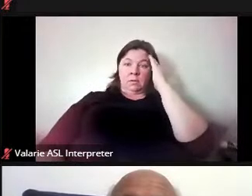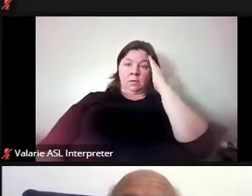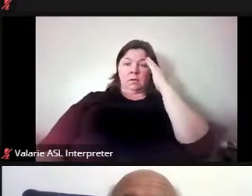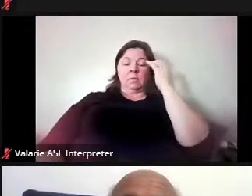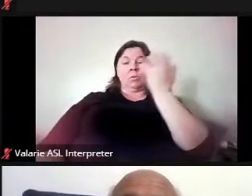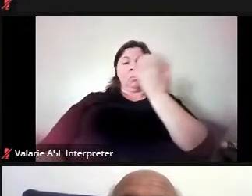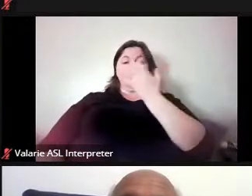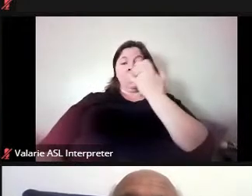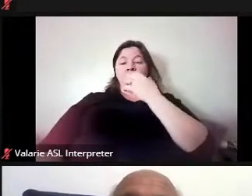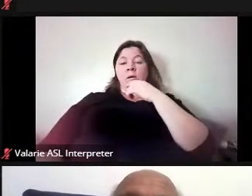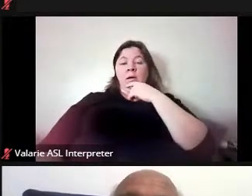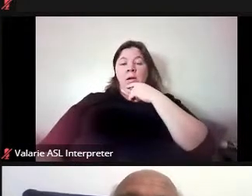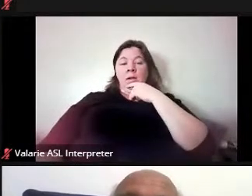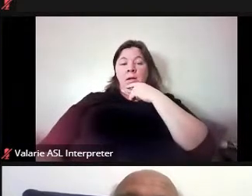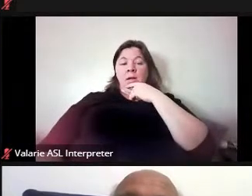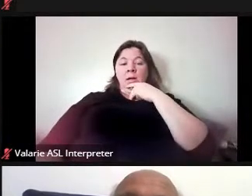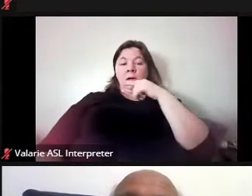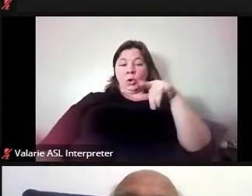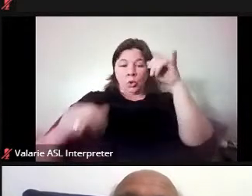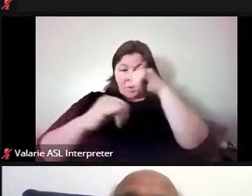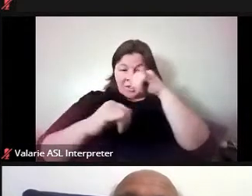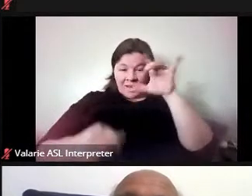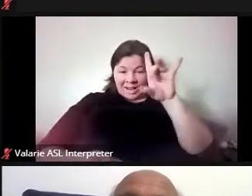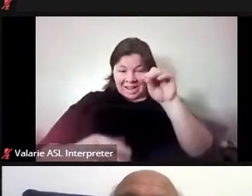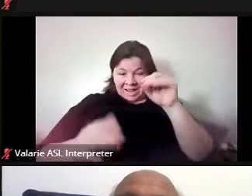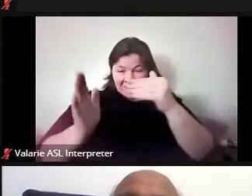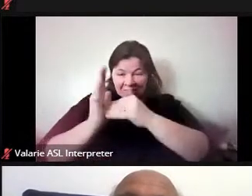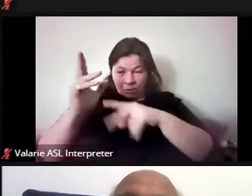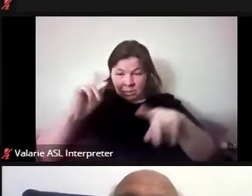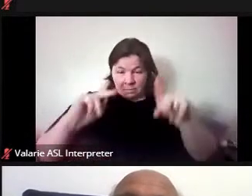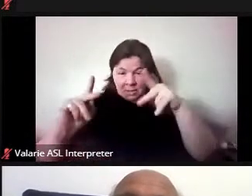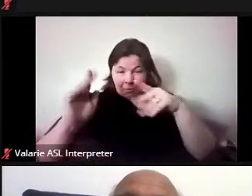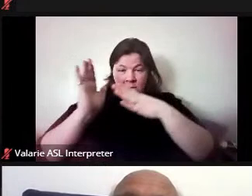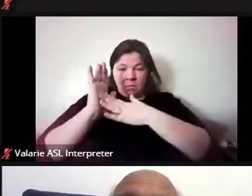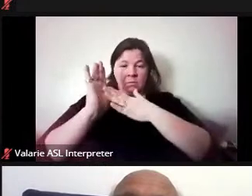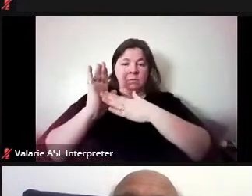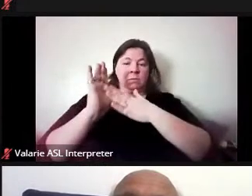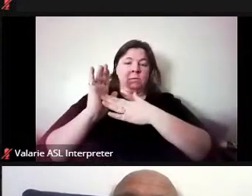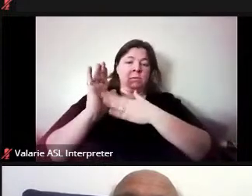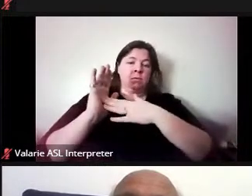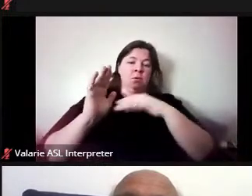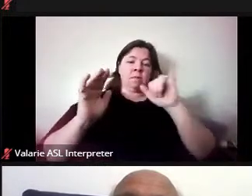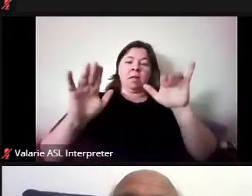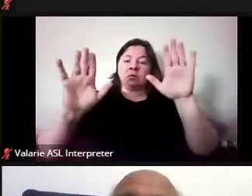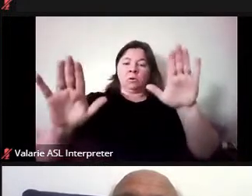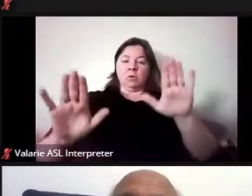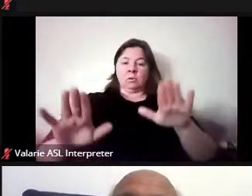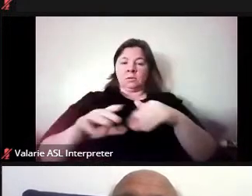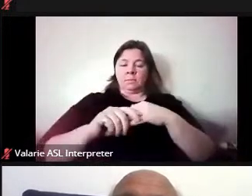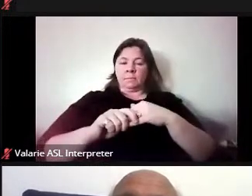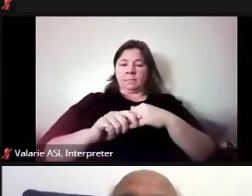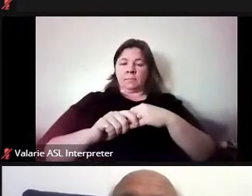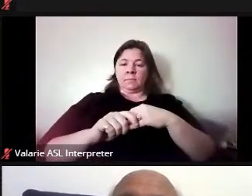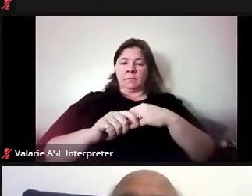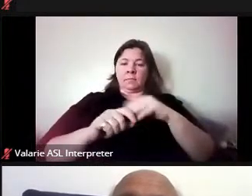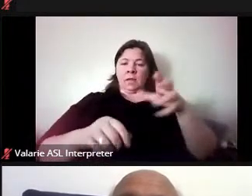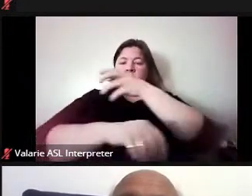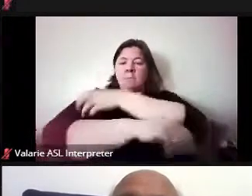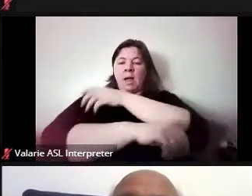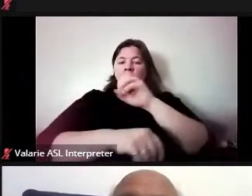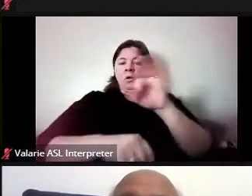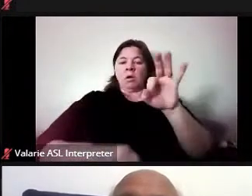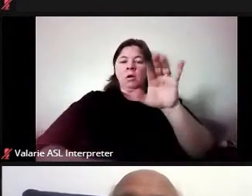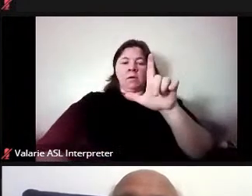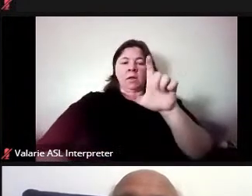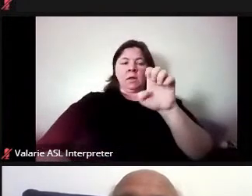Well done. Well Are done. you kidding? Yeah, no, that's super. And that's the power of leverage. Because,